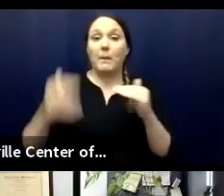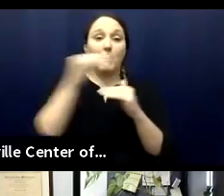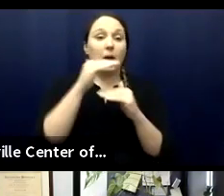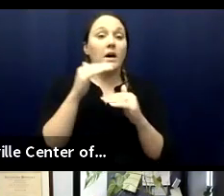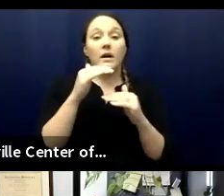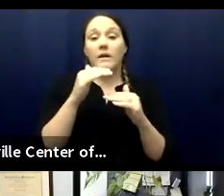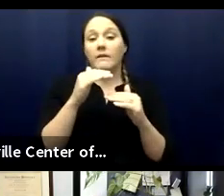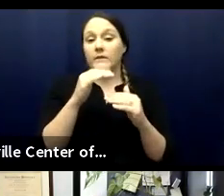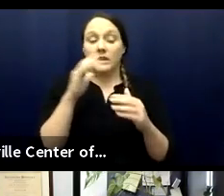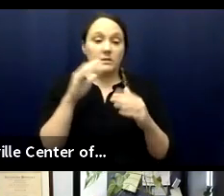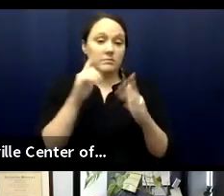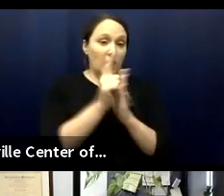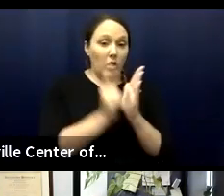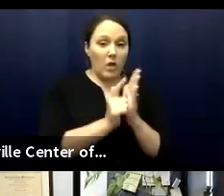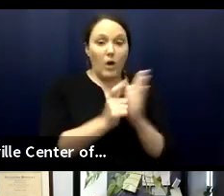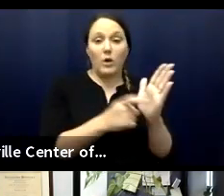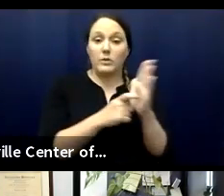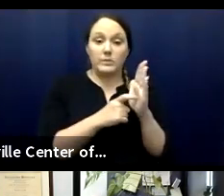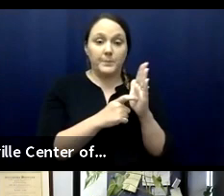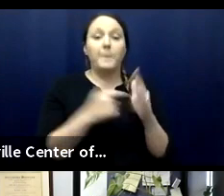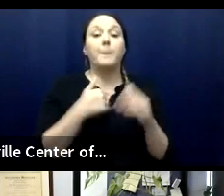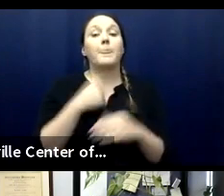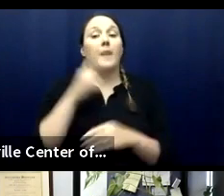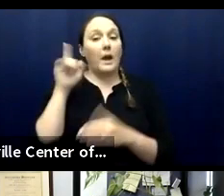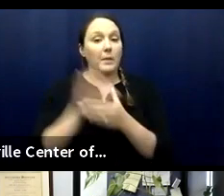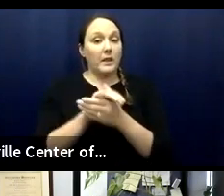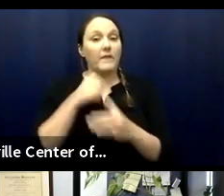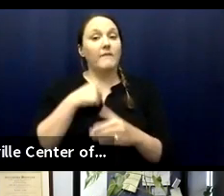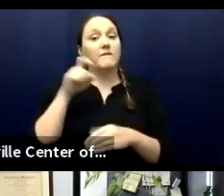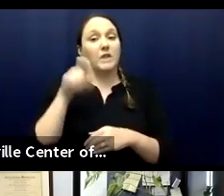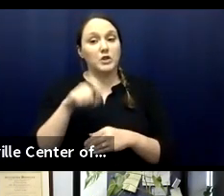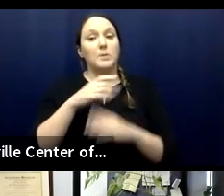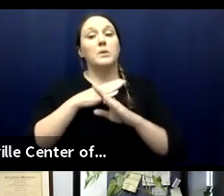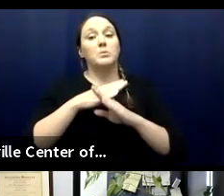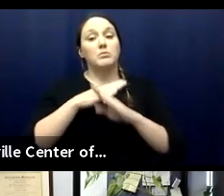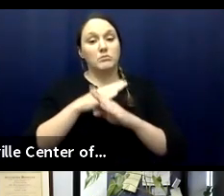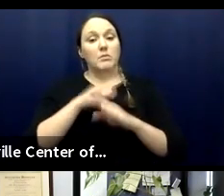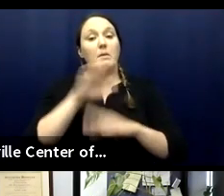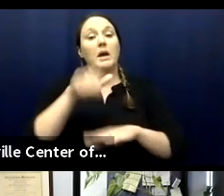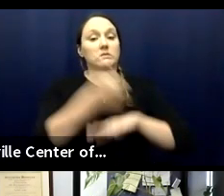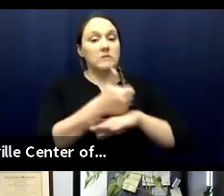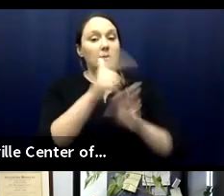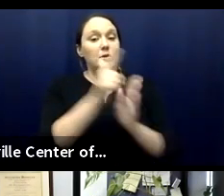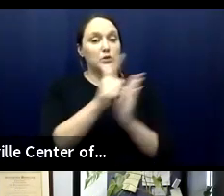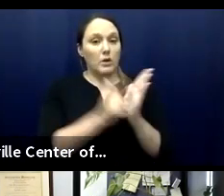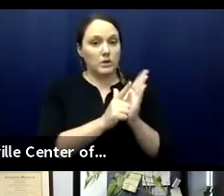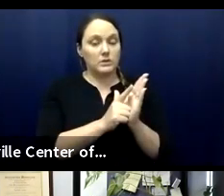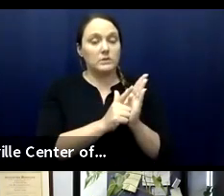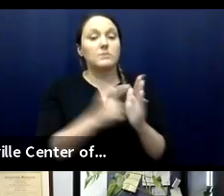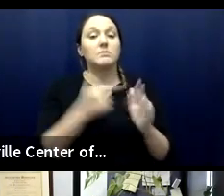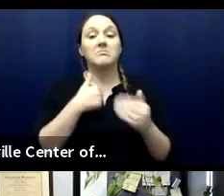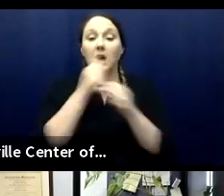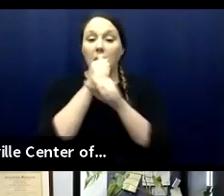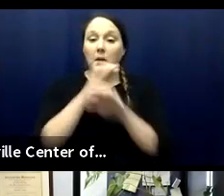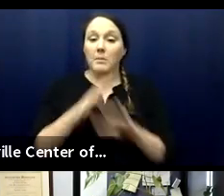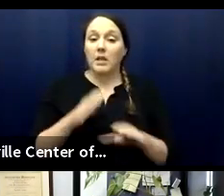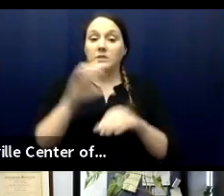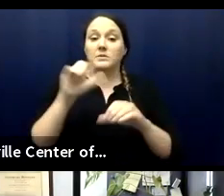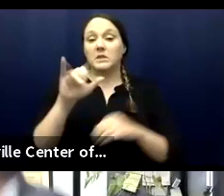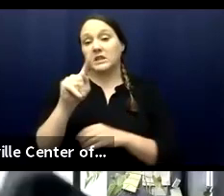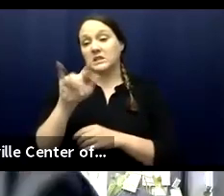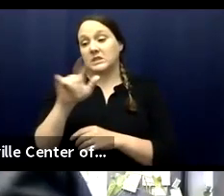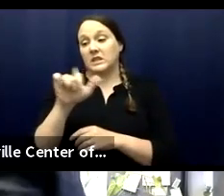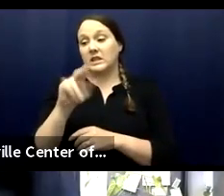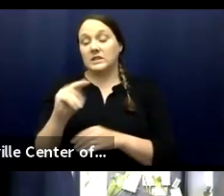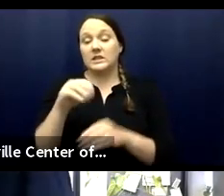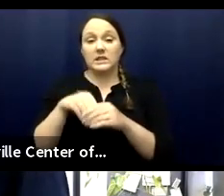this case. I believe that I am and should be protected by established laws. I'm blessed to be a citizen of this county, this